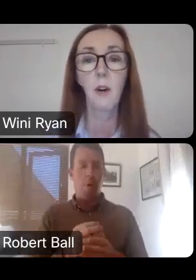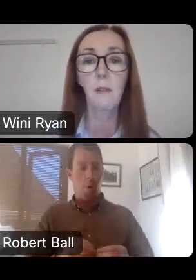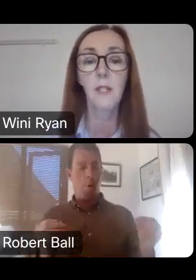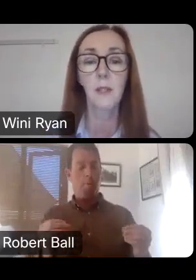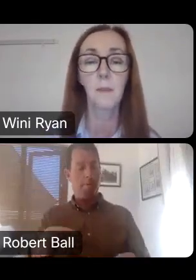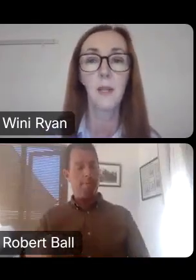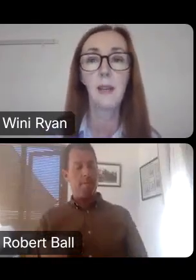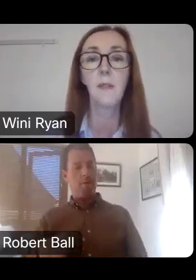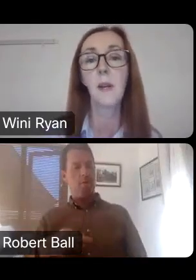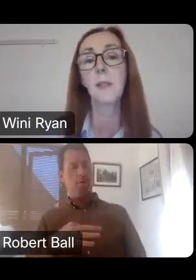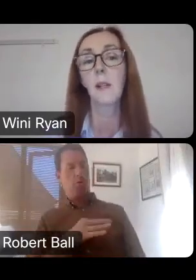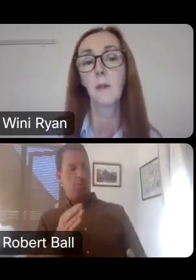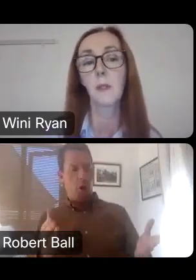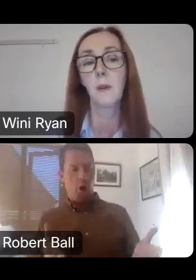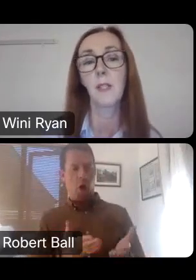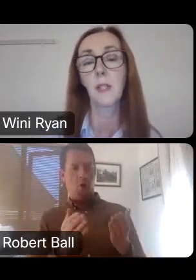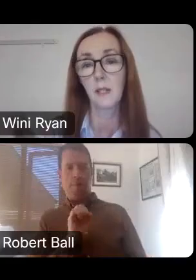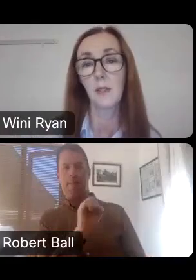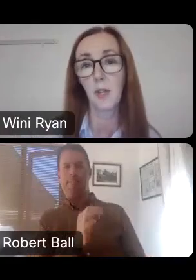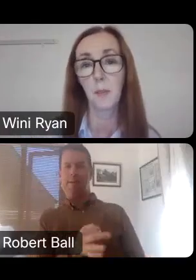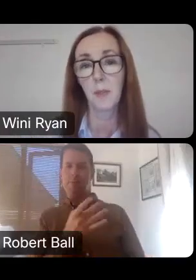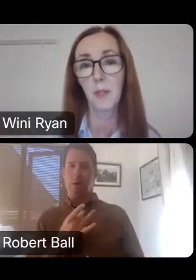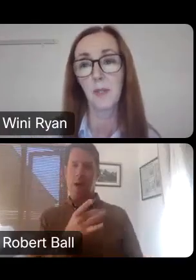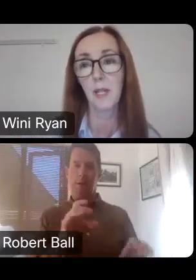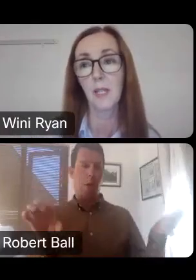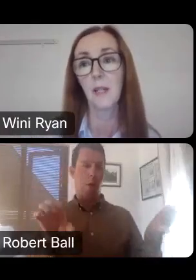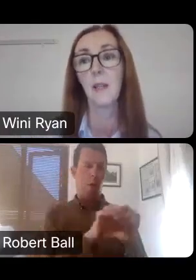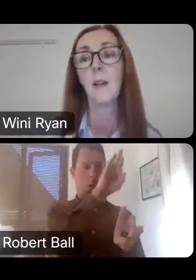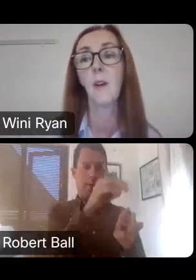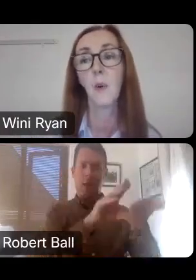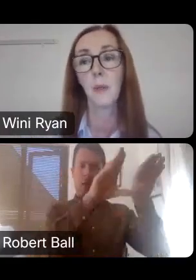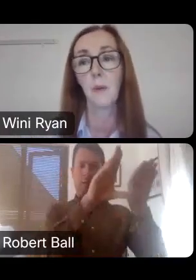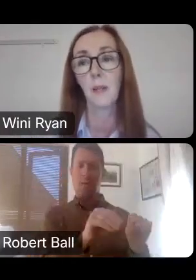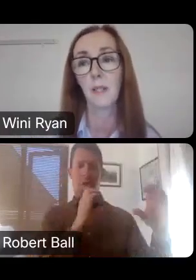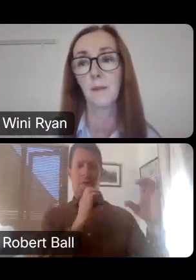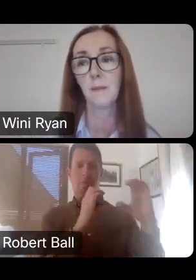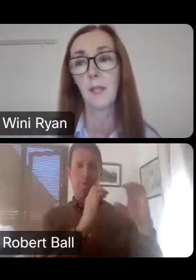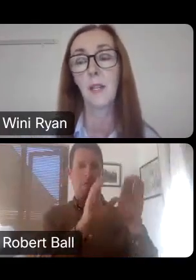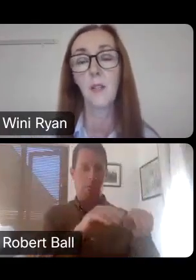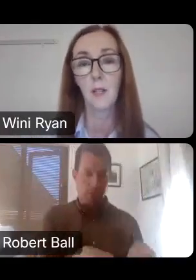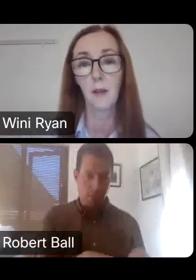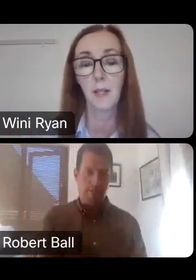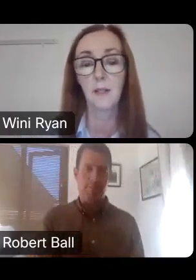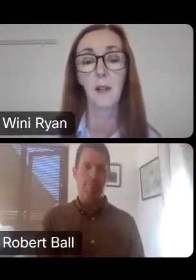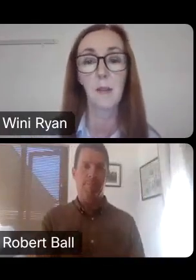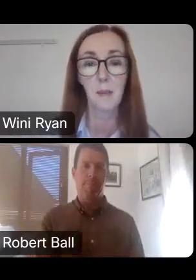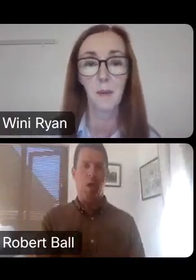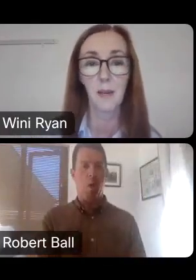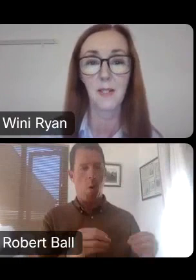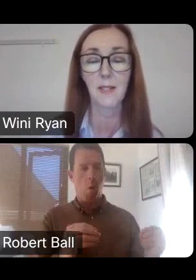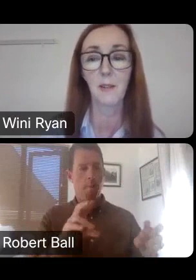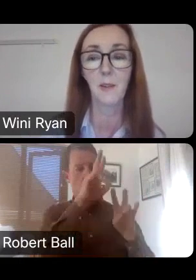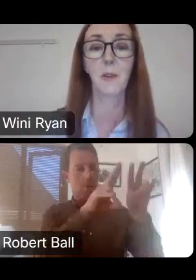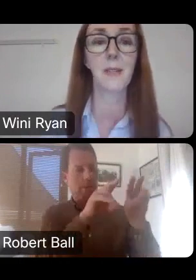Yeah. Encouraging them. If you ask a closed question, it can stop the conversation. Open question. Can you tell me? Tell me about